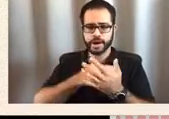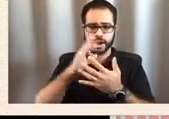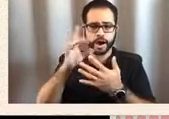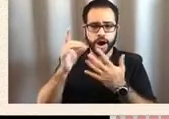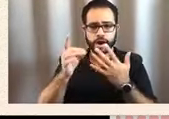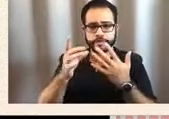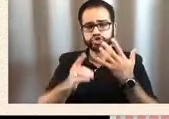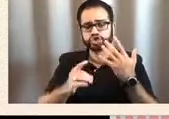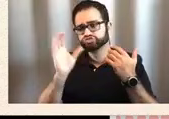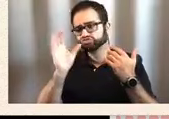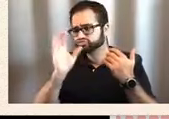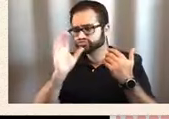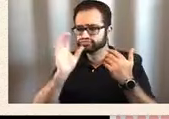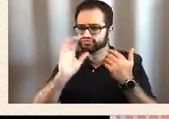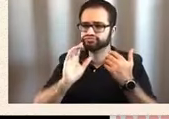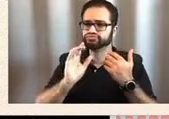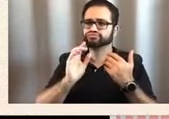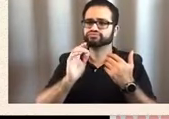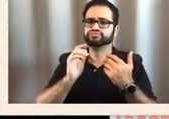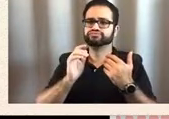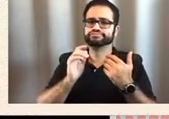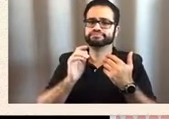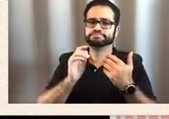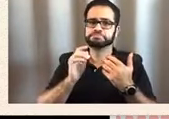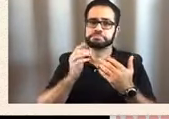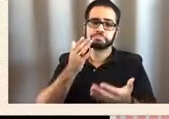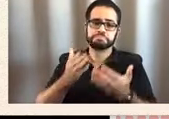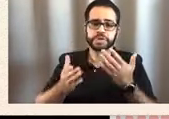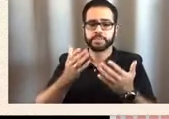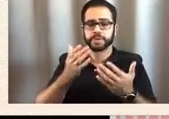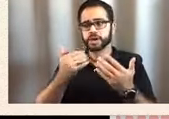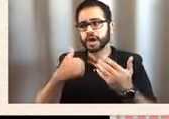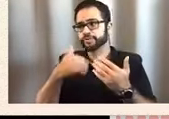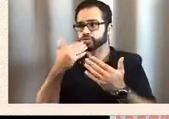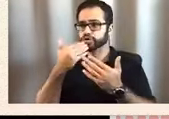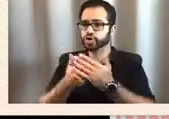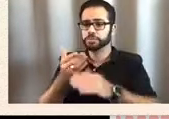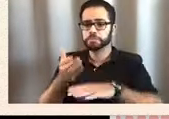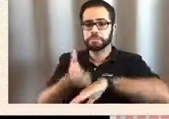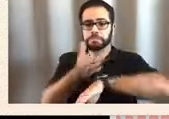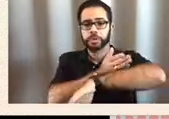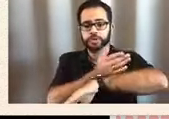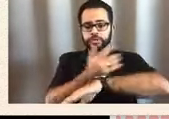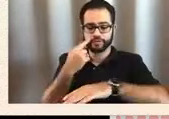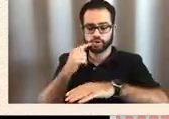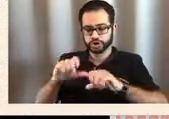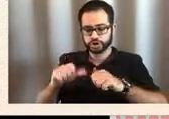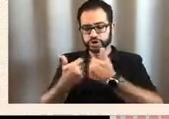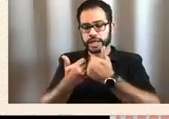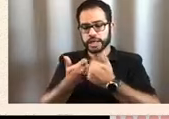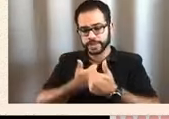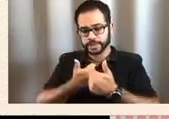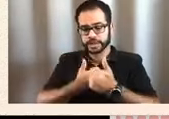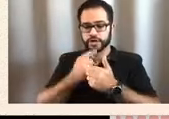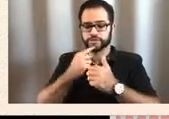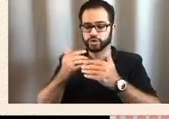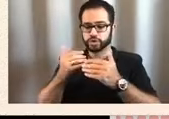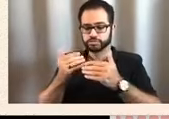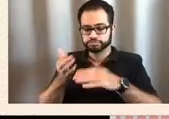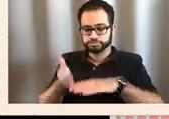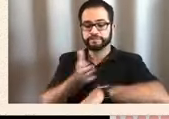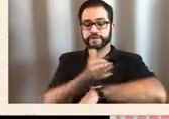what may be some advancements that I can challenge myself to advance further,